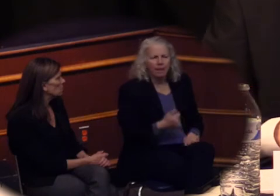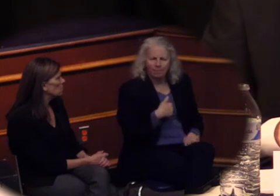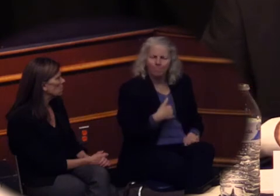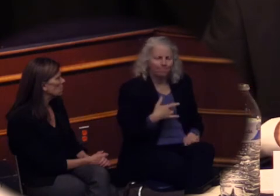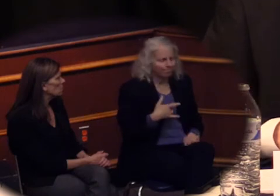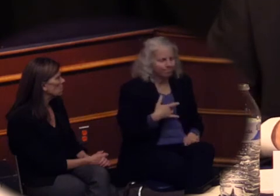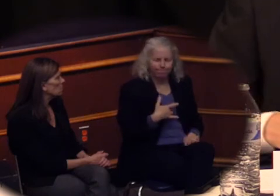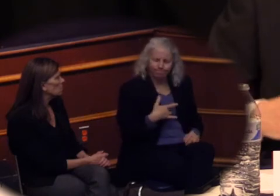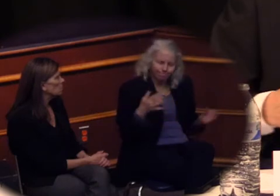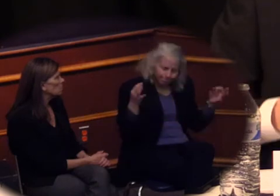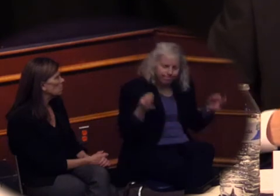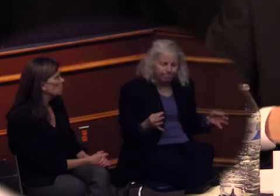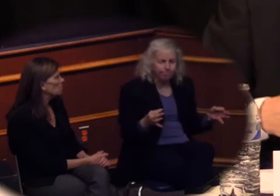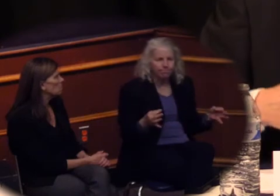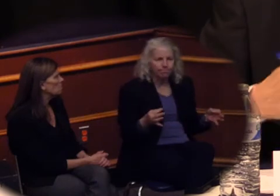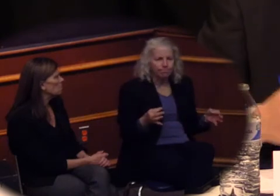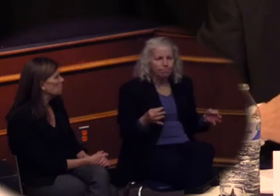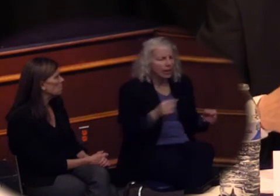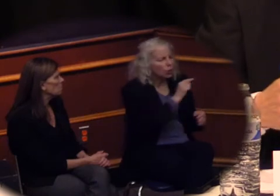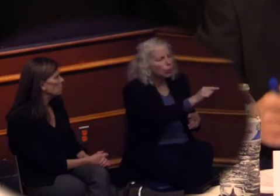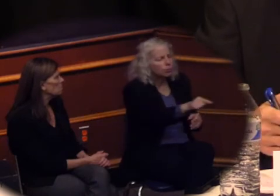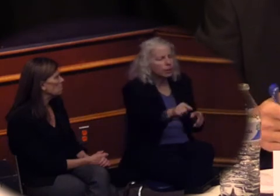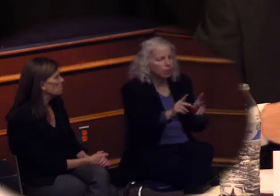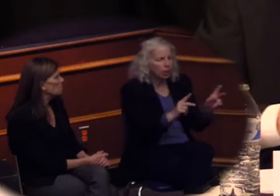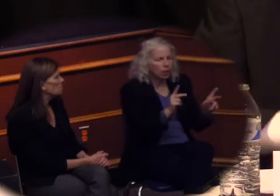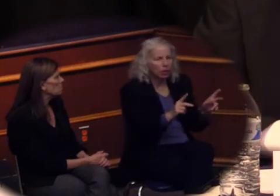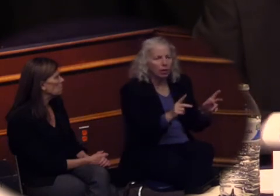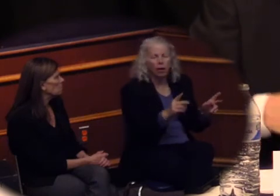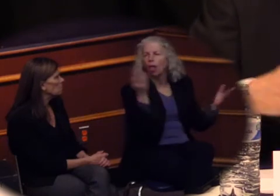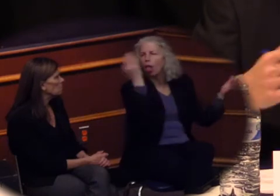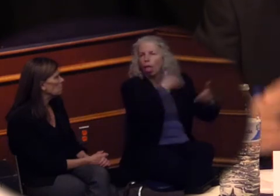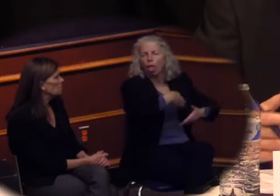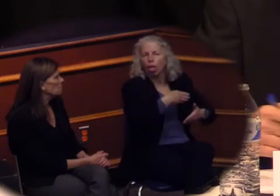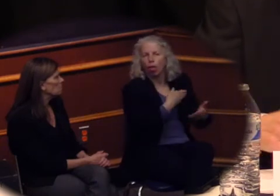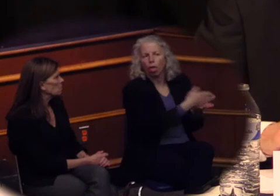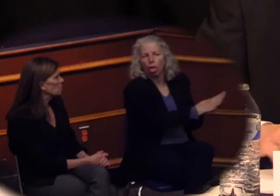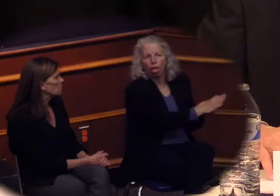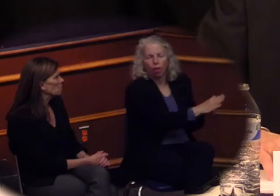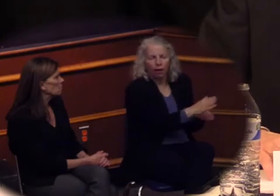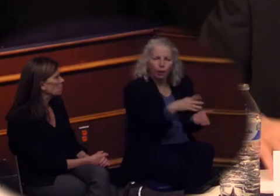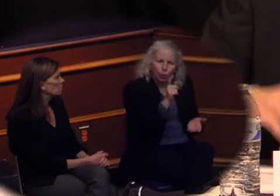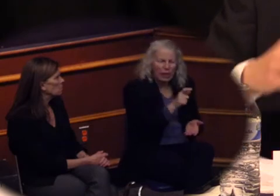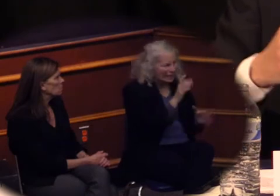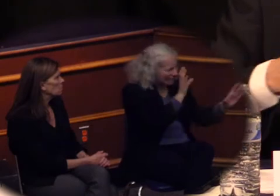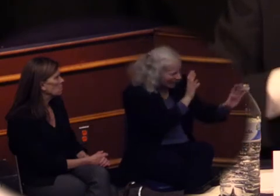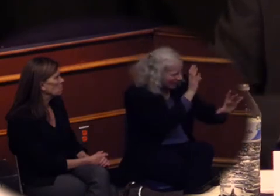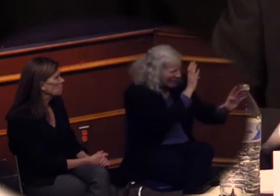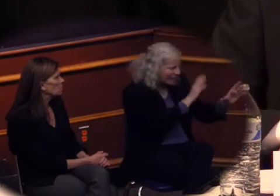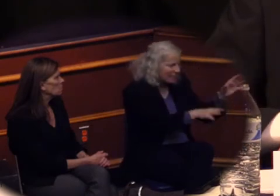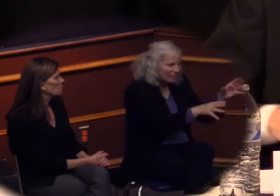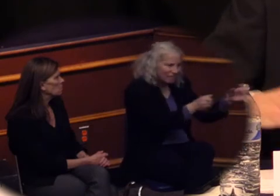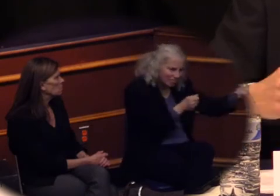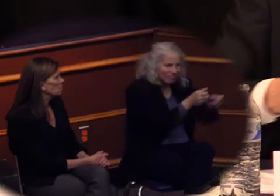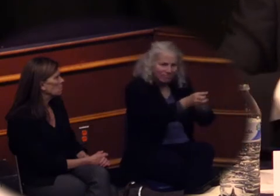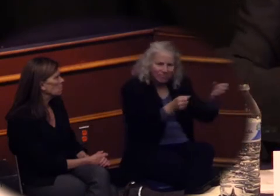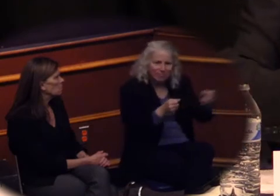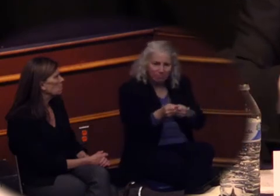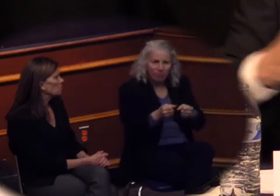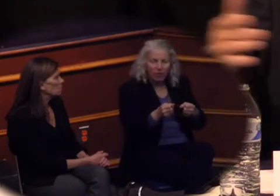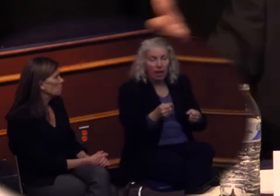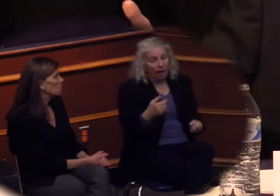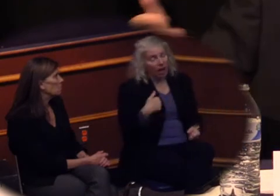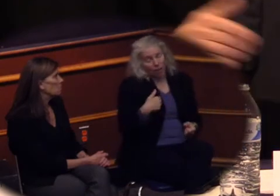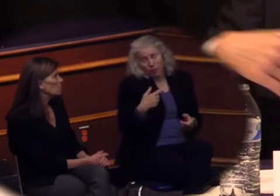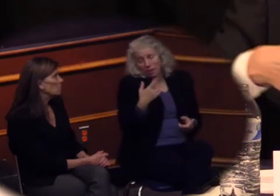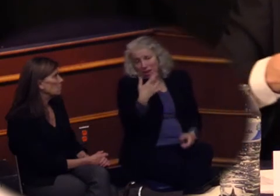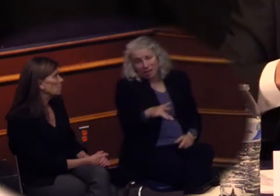I carry with me is that there are people who are often overlooked. You have to go that extra mile. And I had the great privilege of working with all